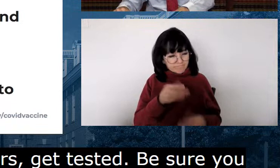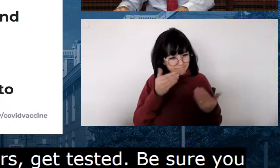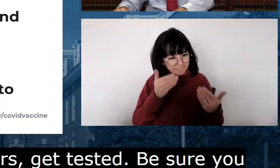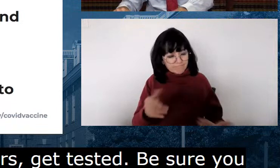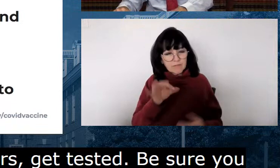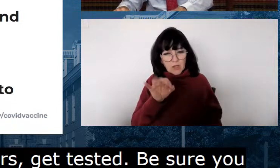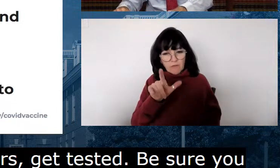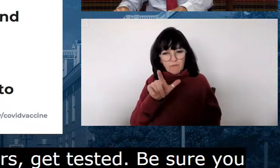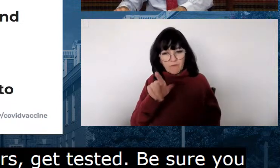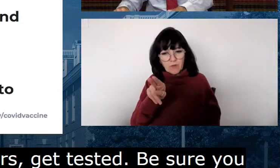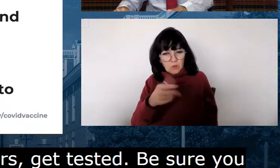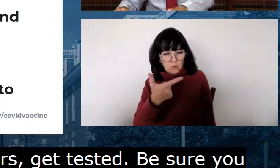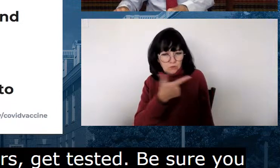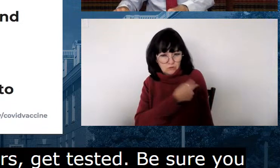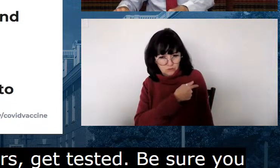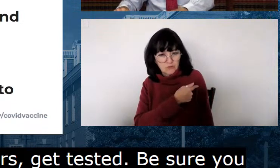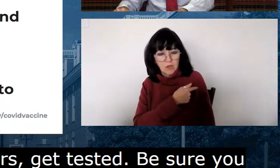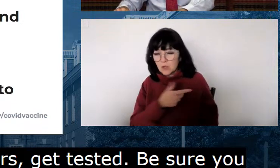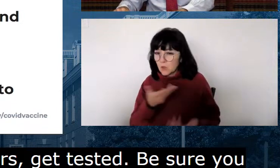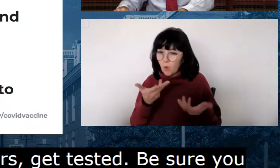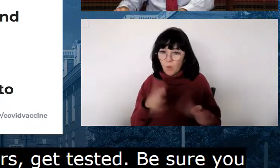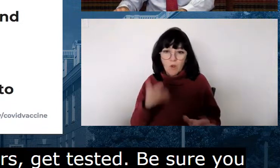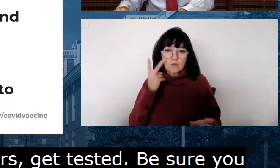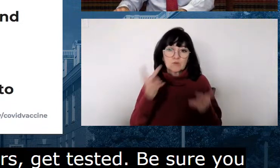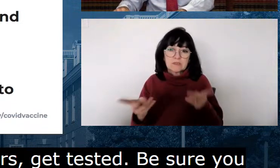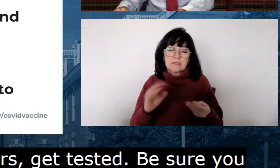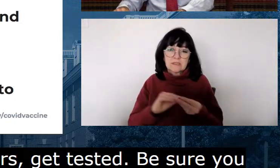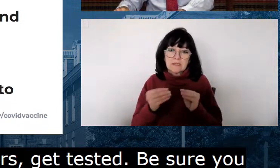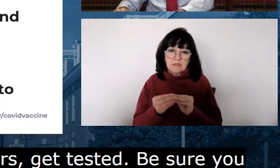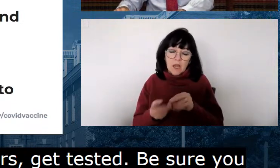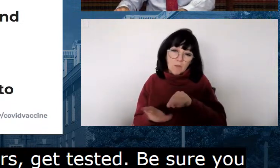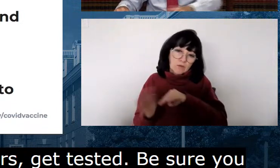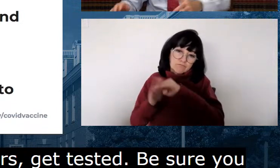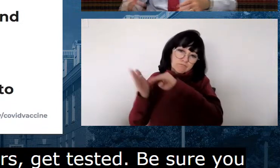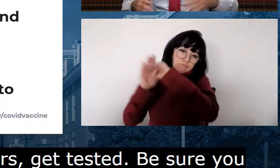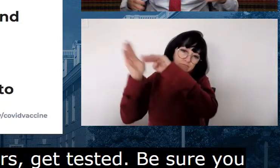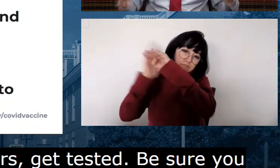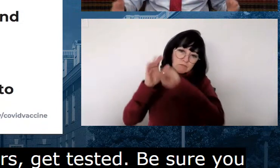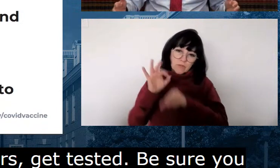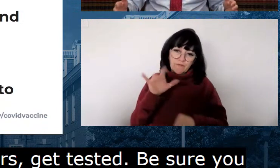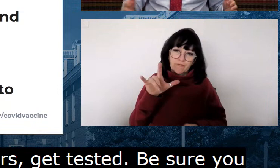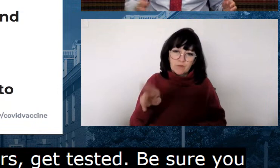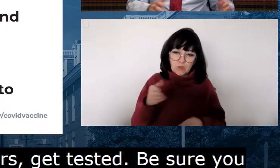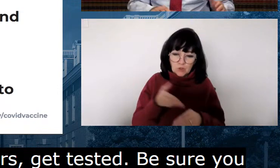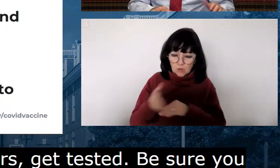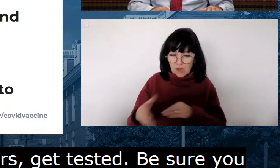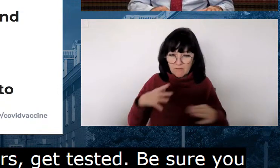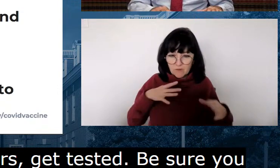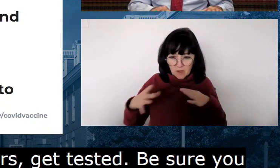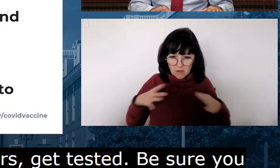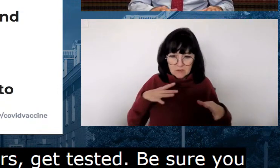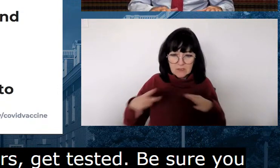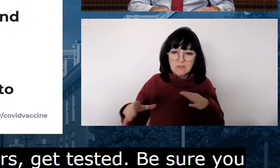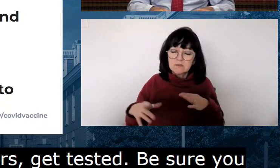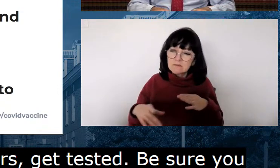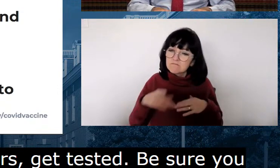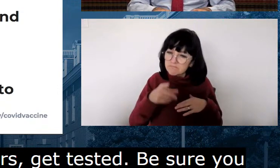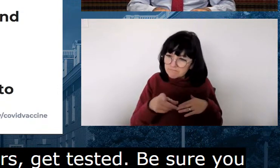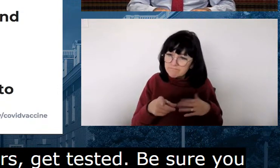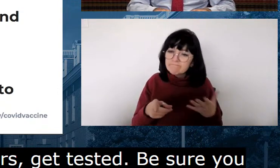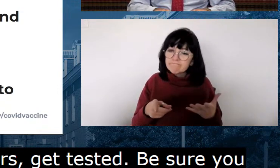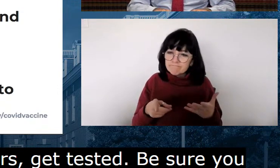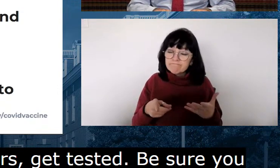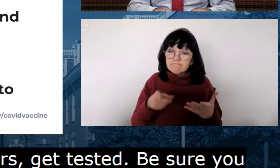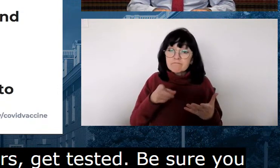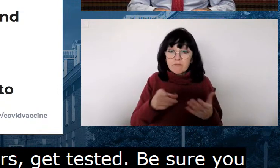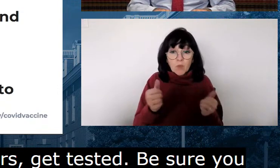surge after the holidays. And encourage your neighbors and show your family and friends that this is what you're doing,